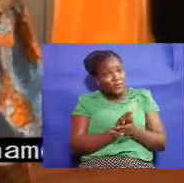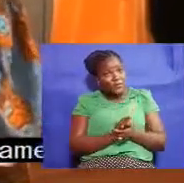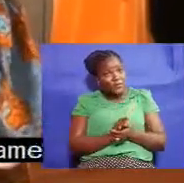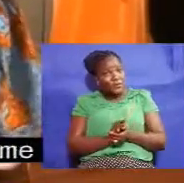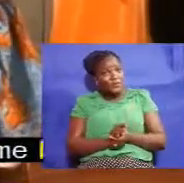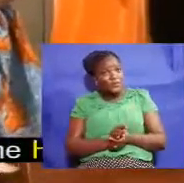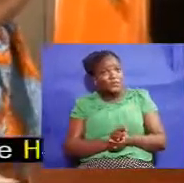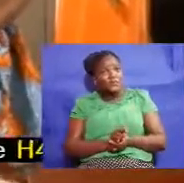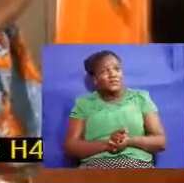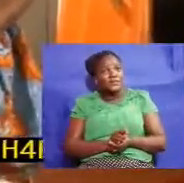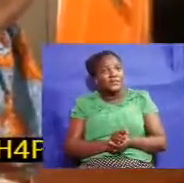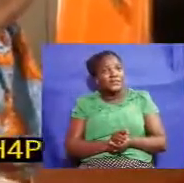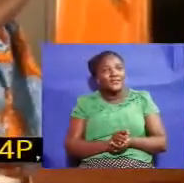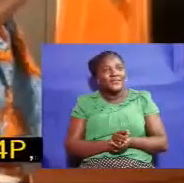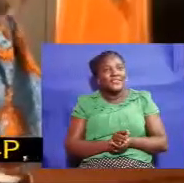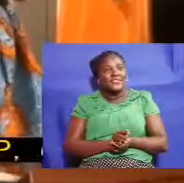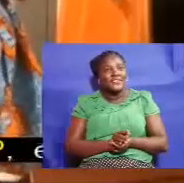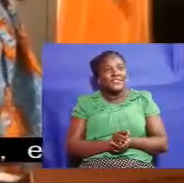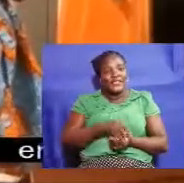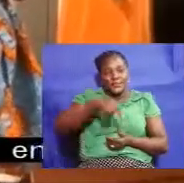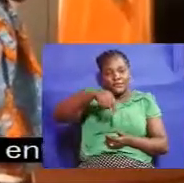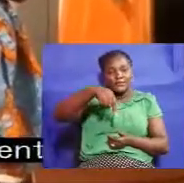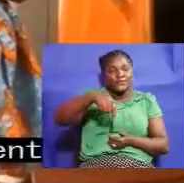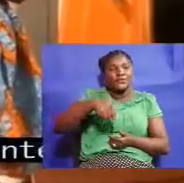Hey. But,